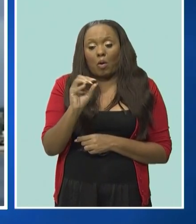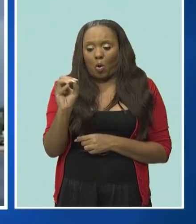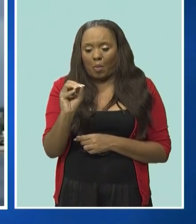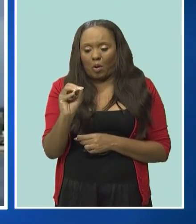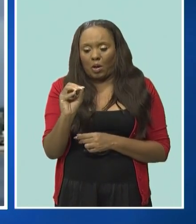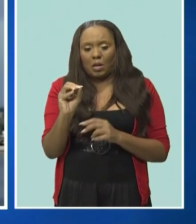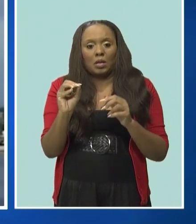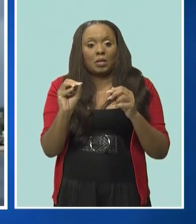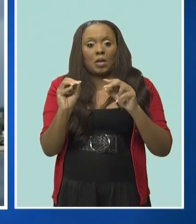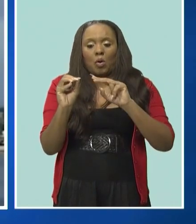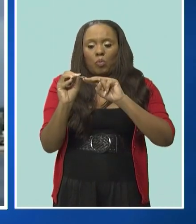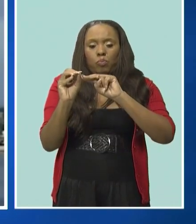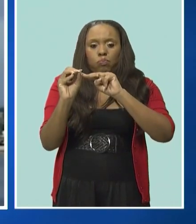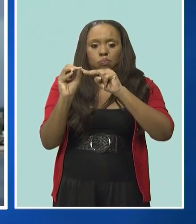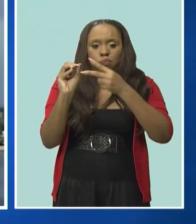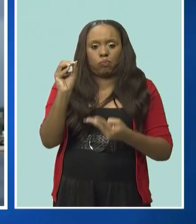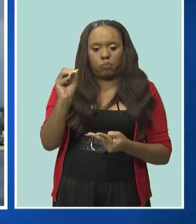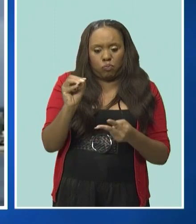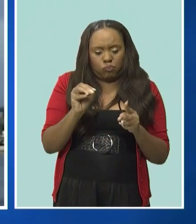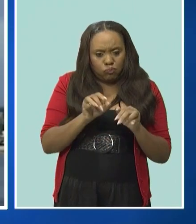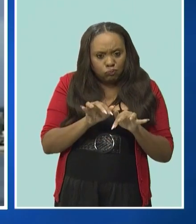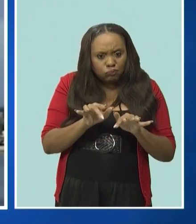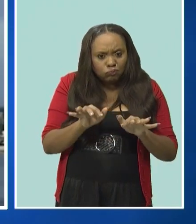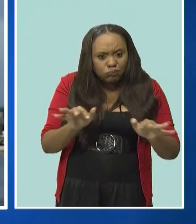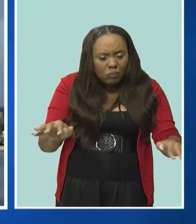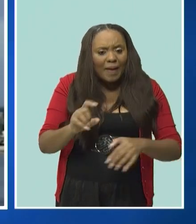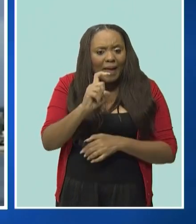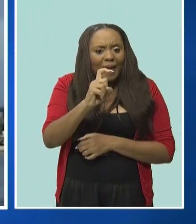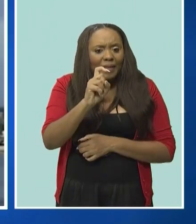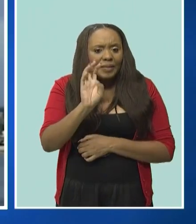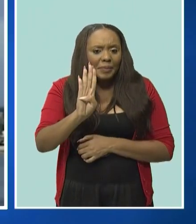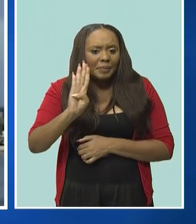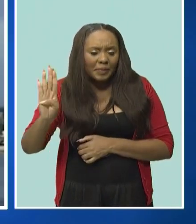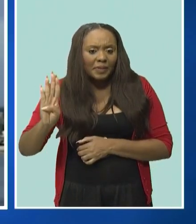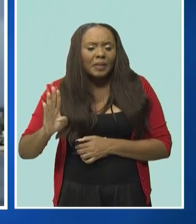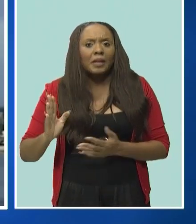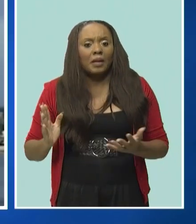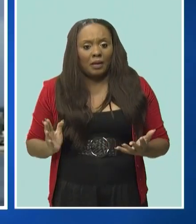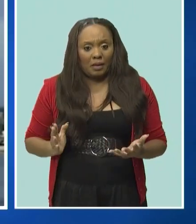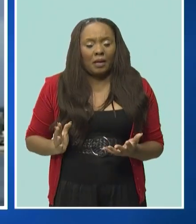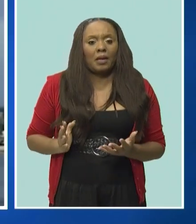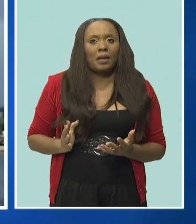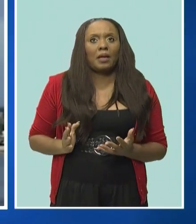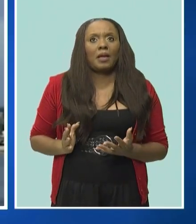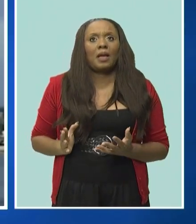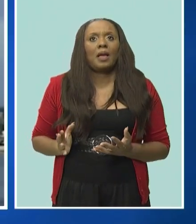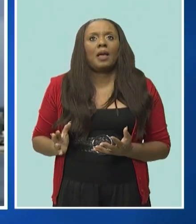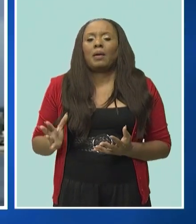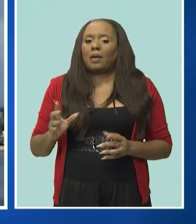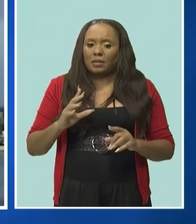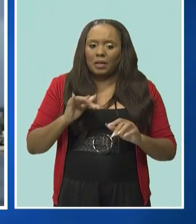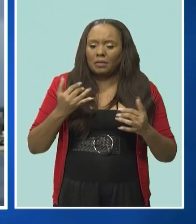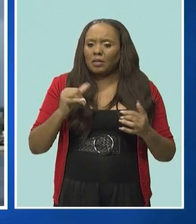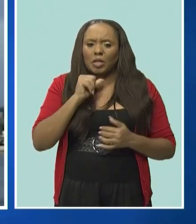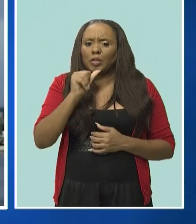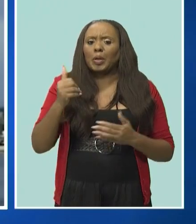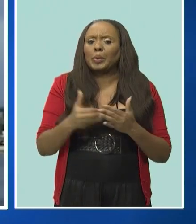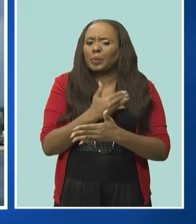more and more cases in the US. But it's been circulating for some